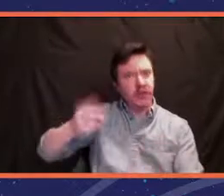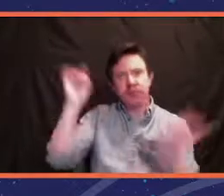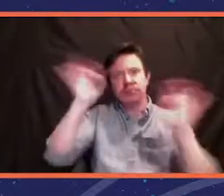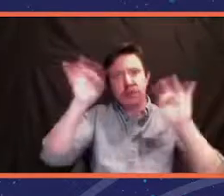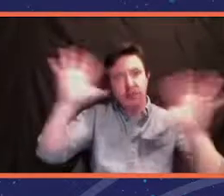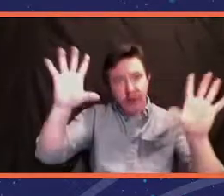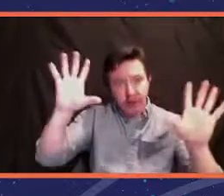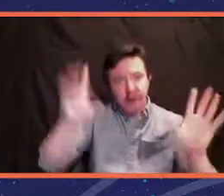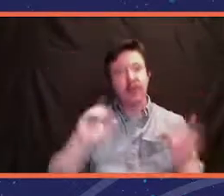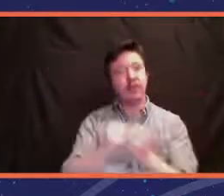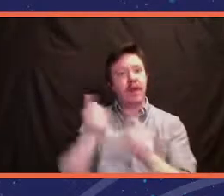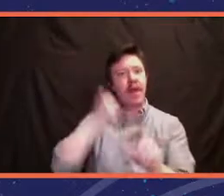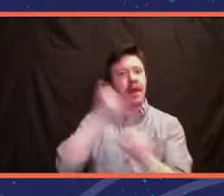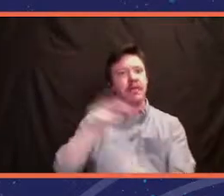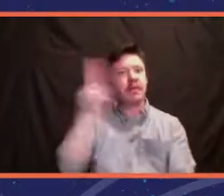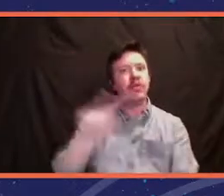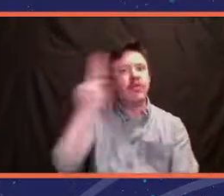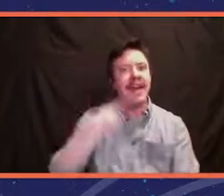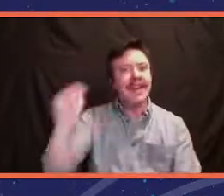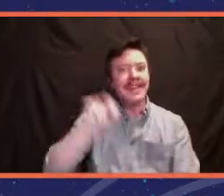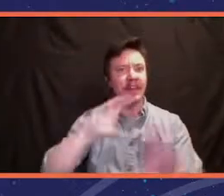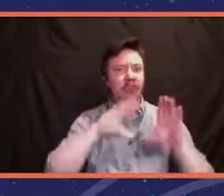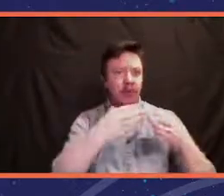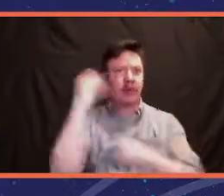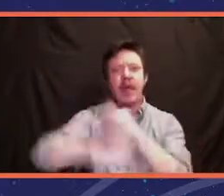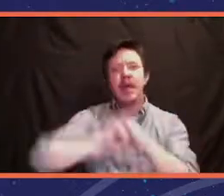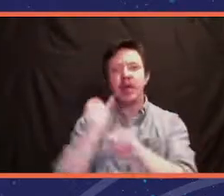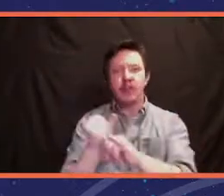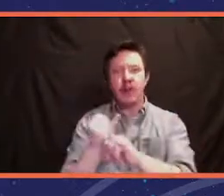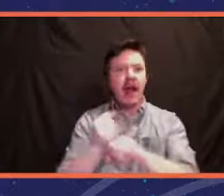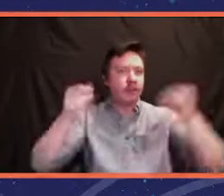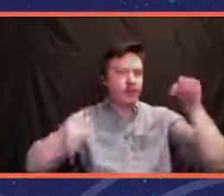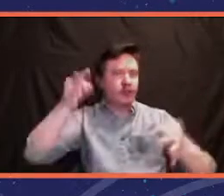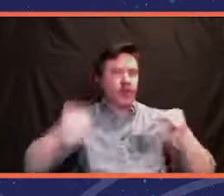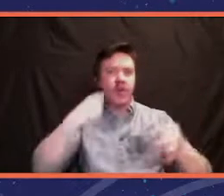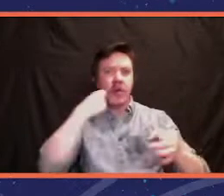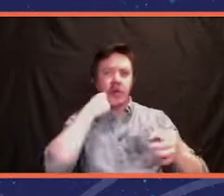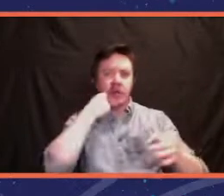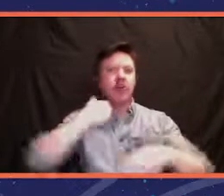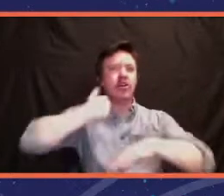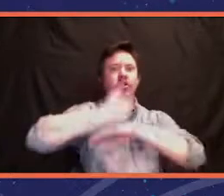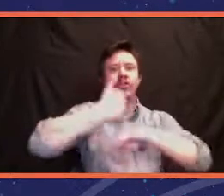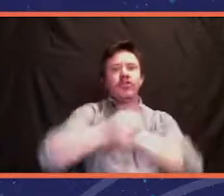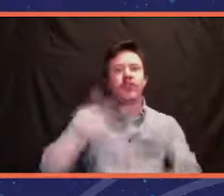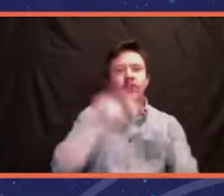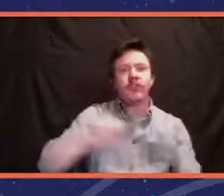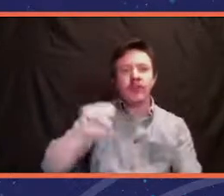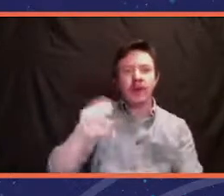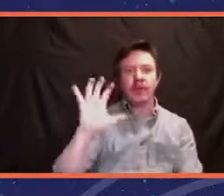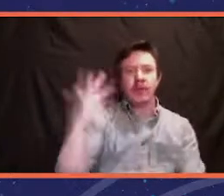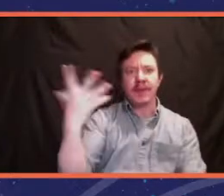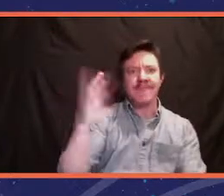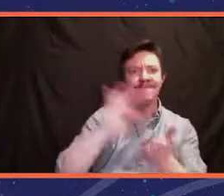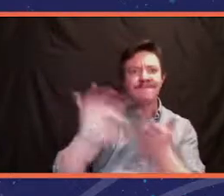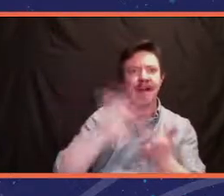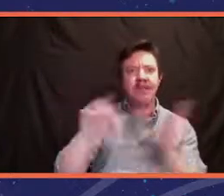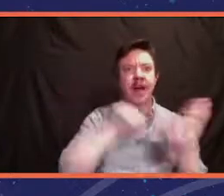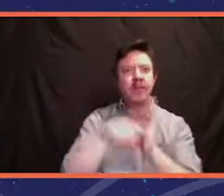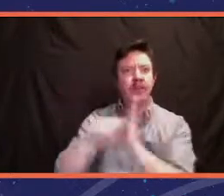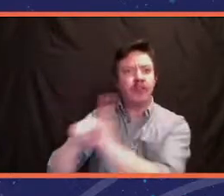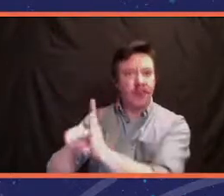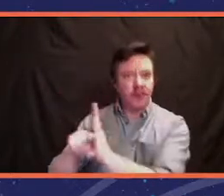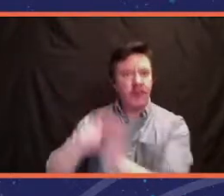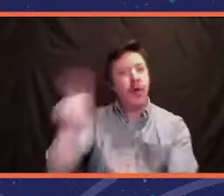Nations, an international tribunal just charged the US with 5 counts of genocide, one of which was environmental racism.